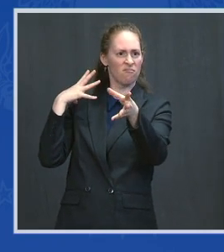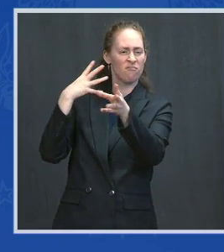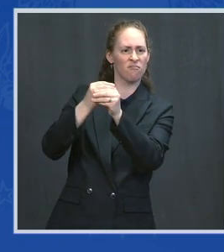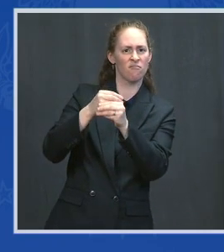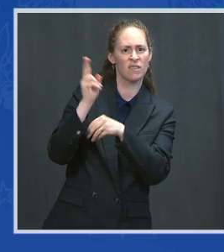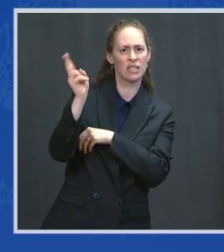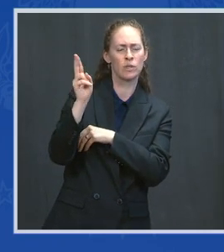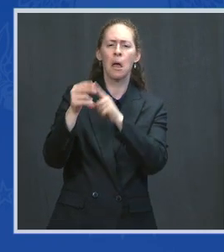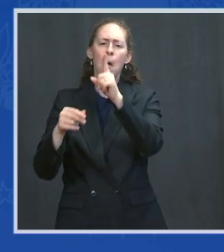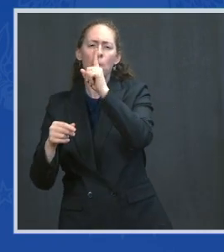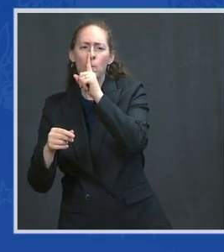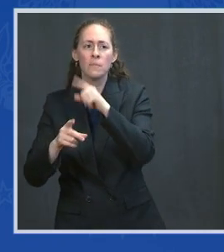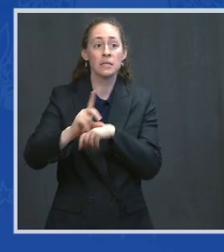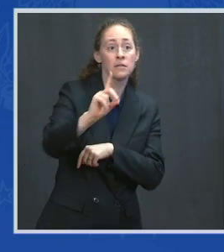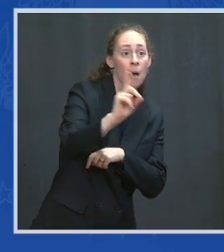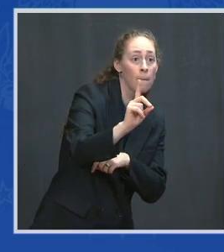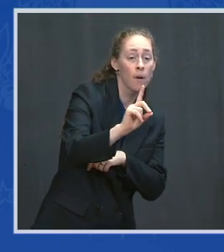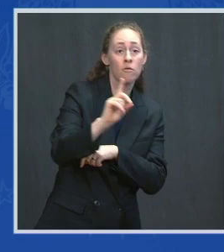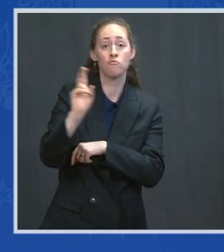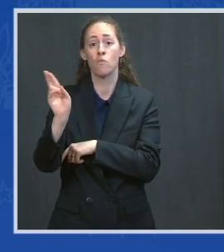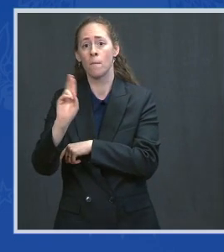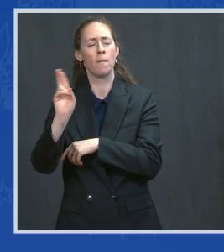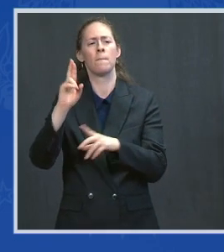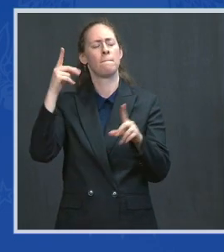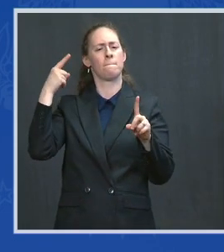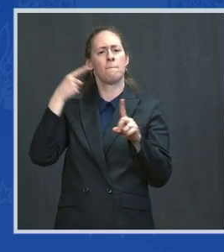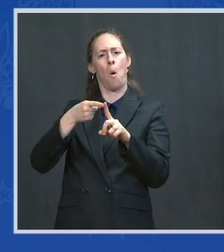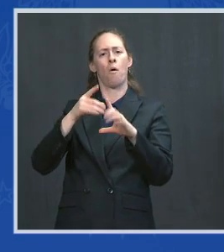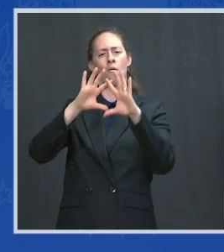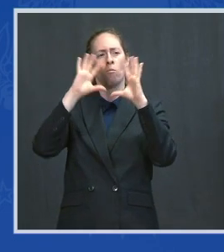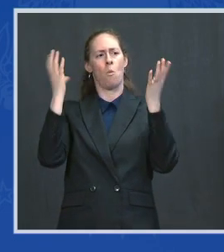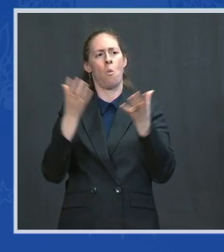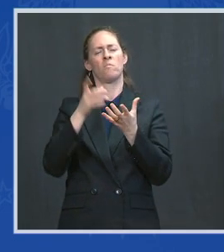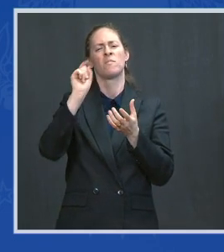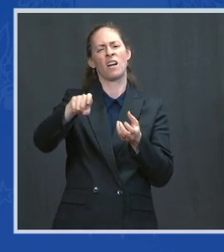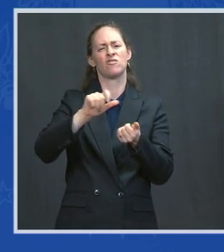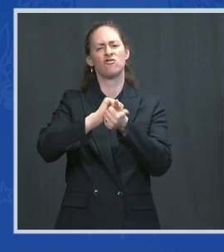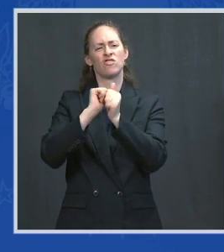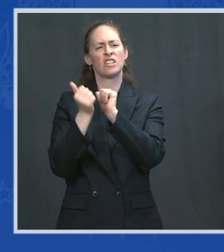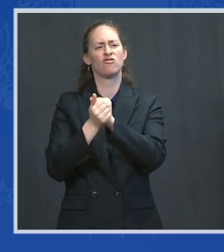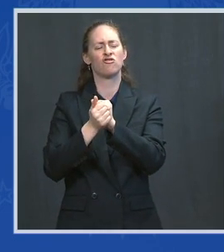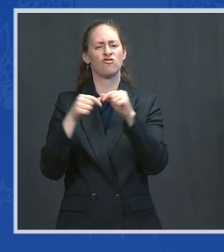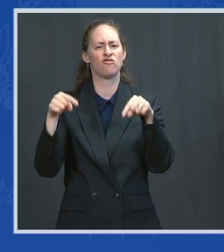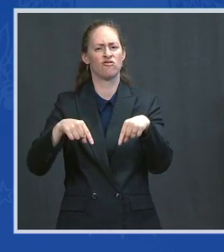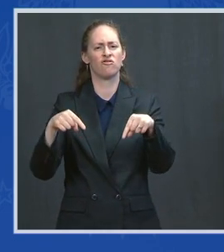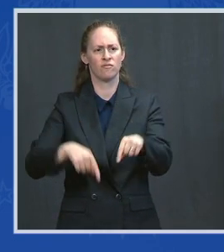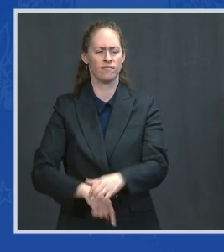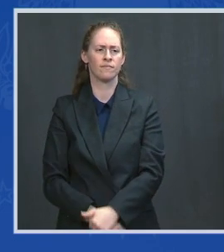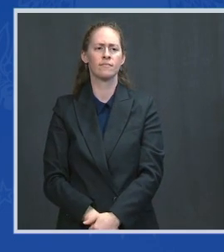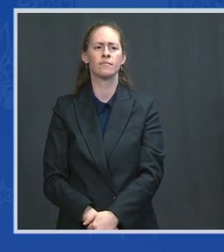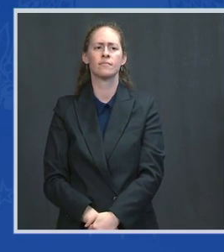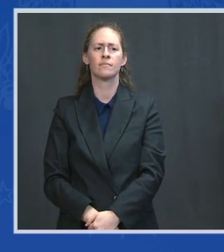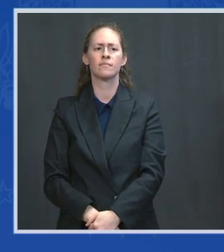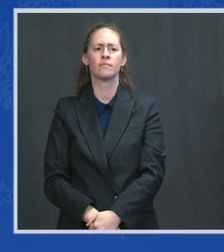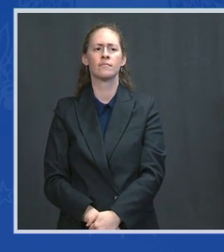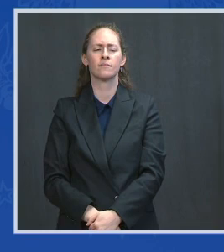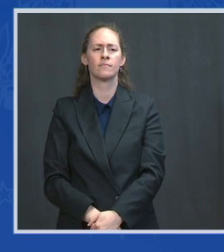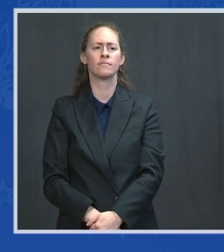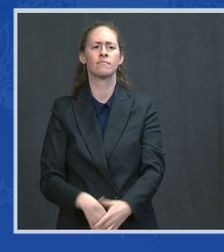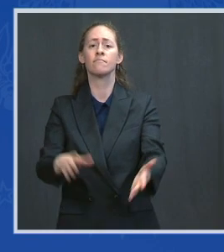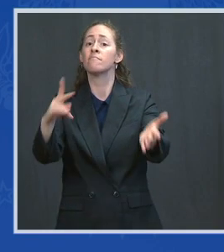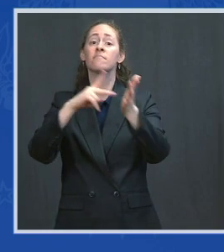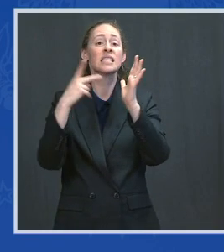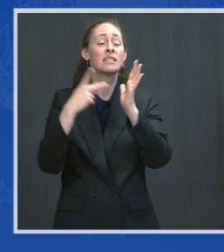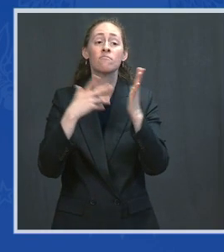around. As a consequence, we should do what is required by the obligations of